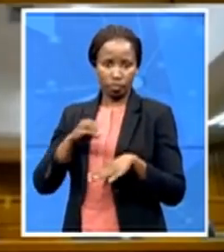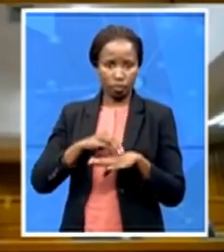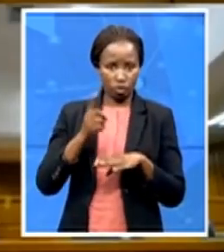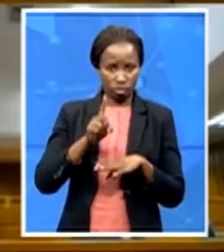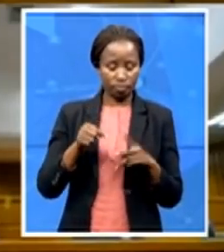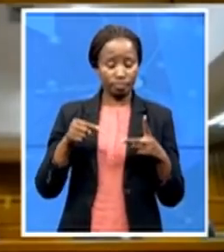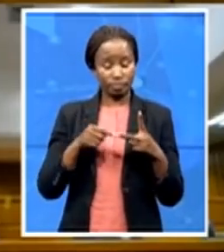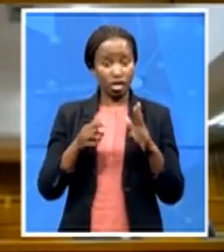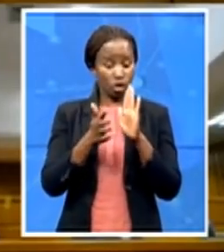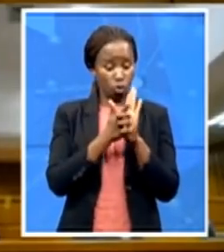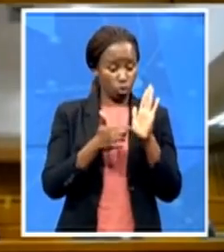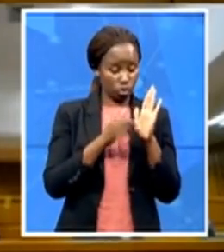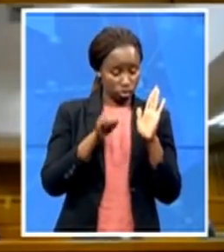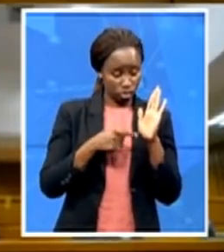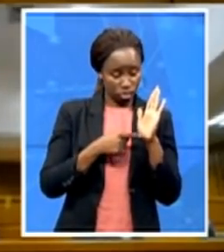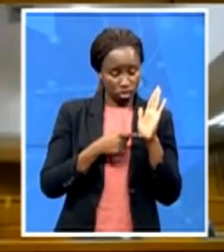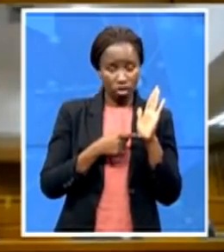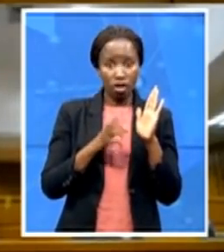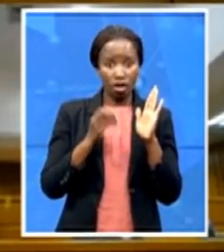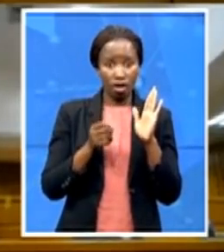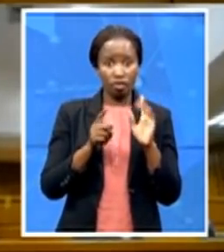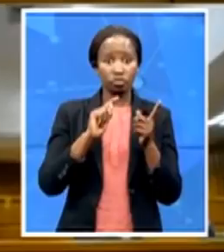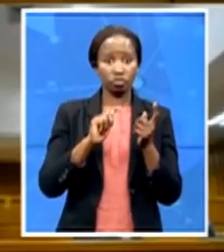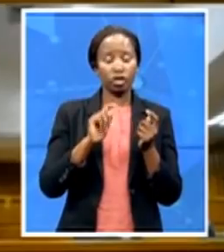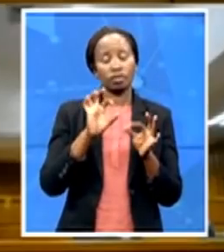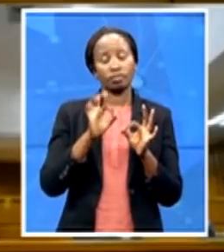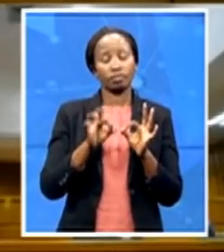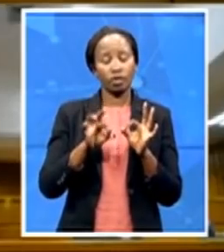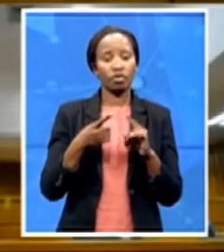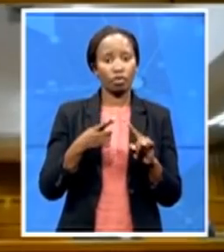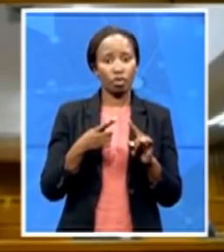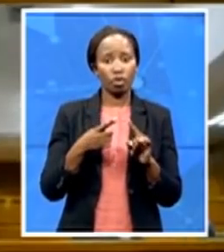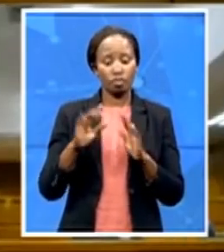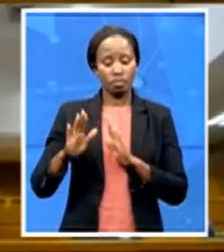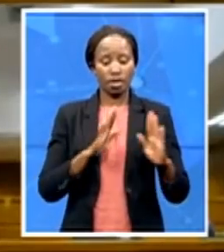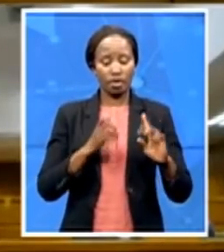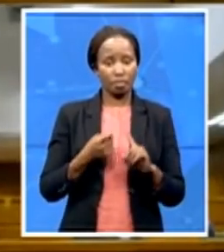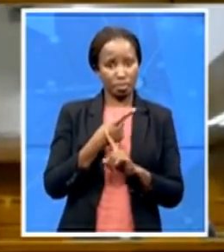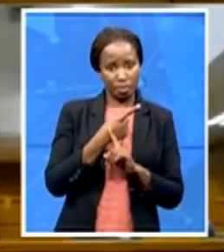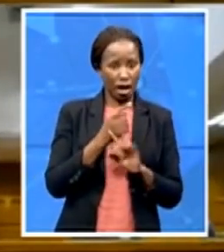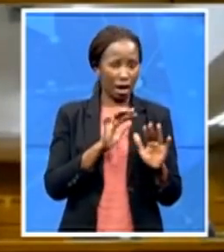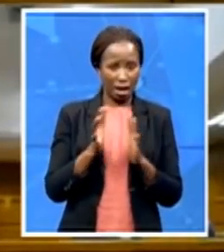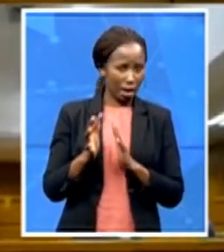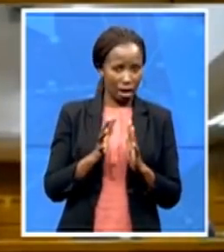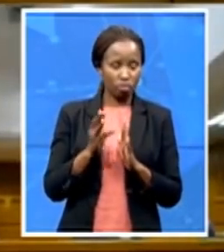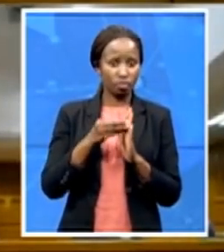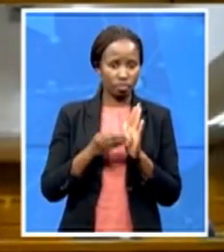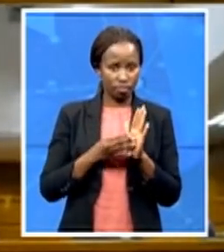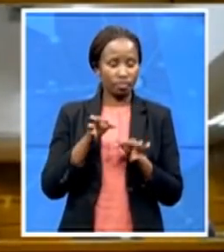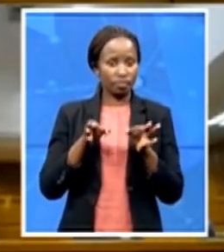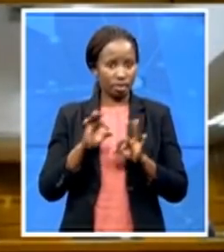applying to misconduct, etc., committed during an office bearer's term of